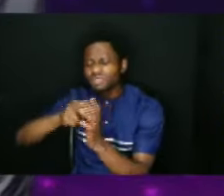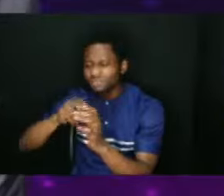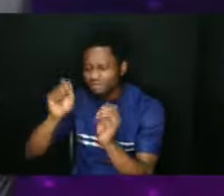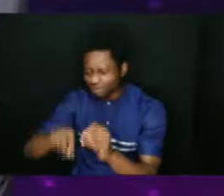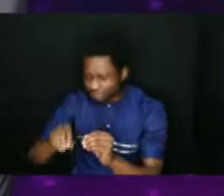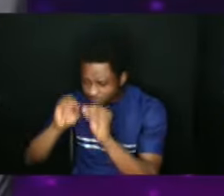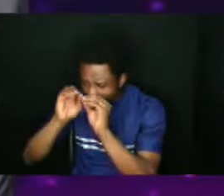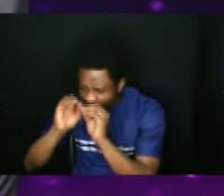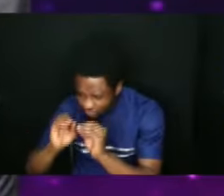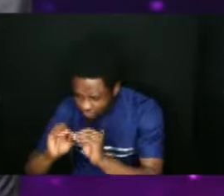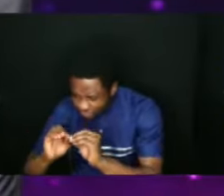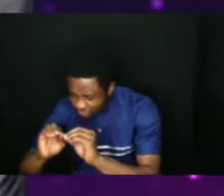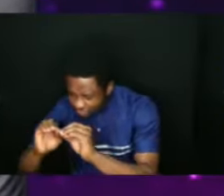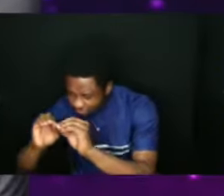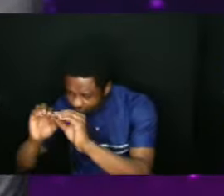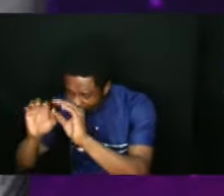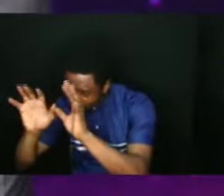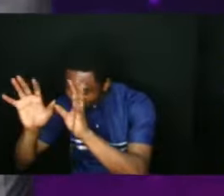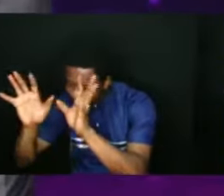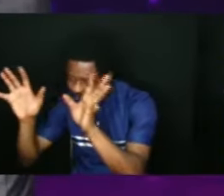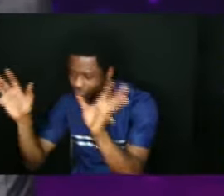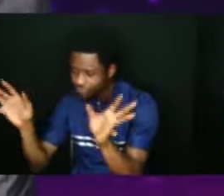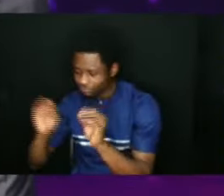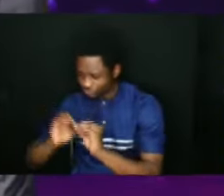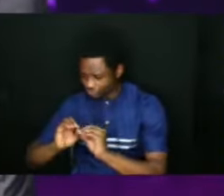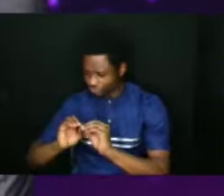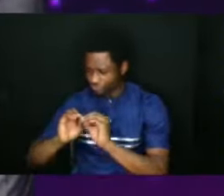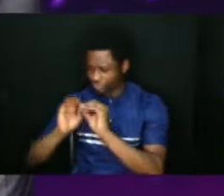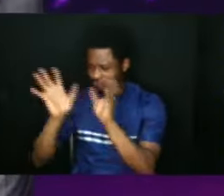To glisten means to shine with a sparkling